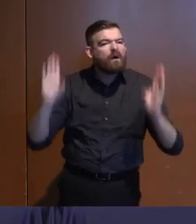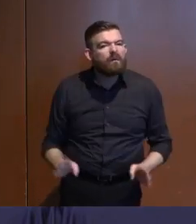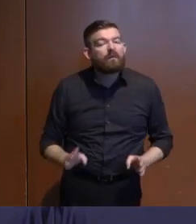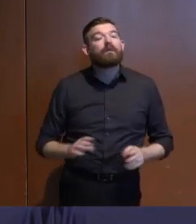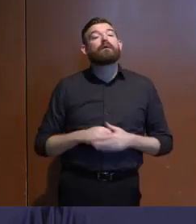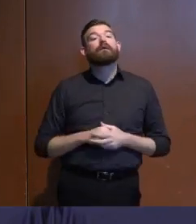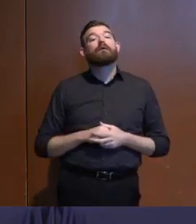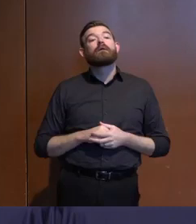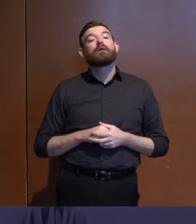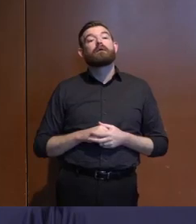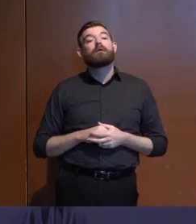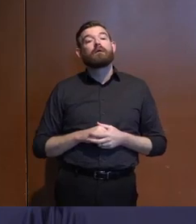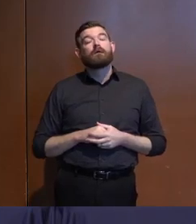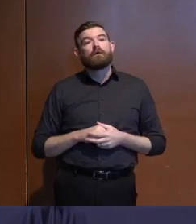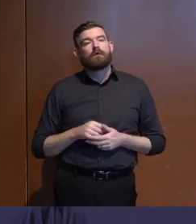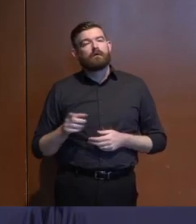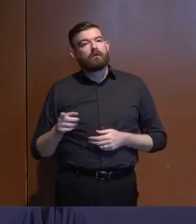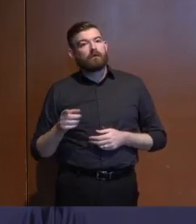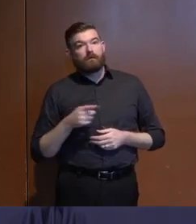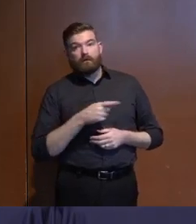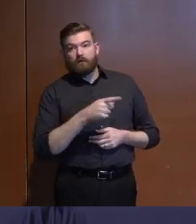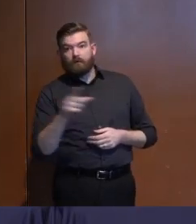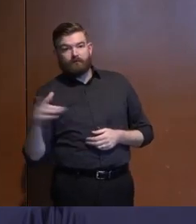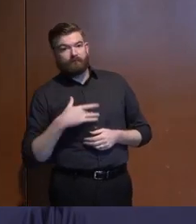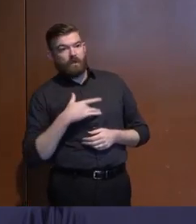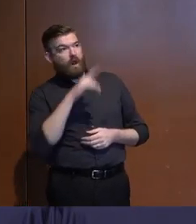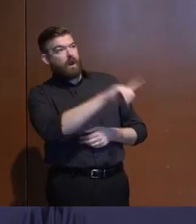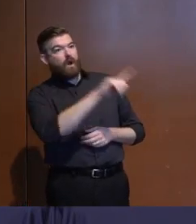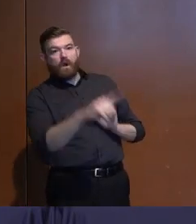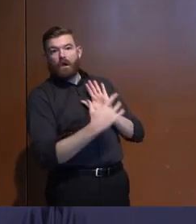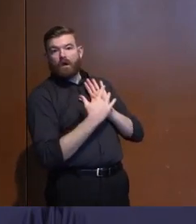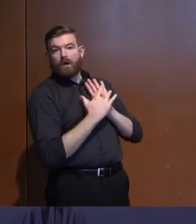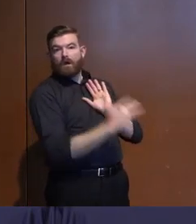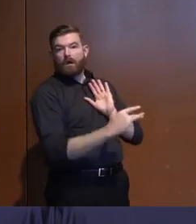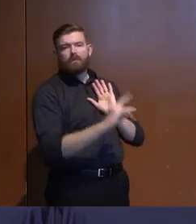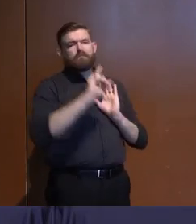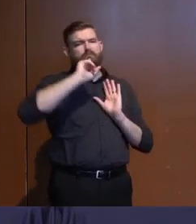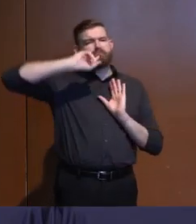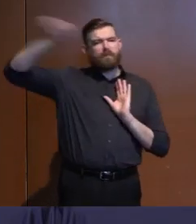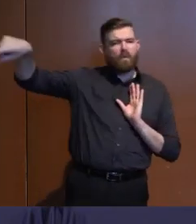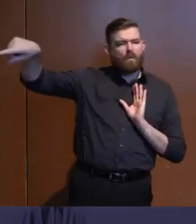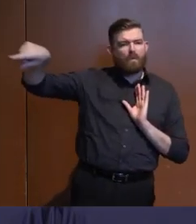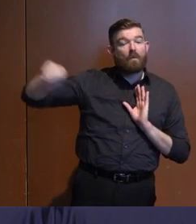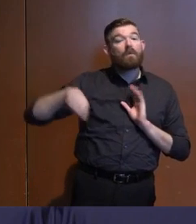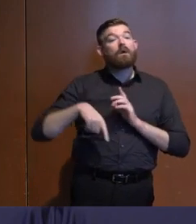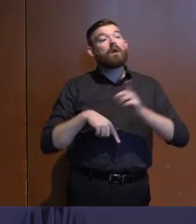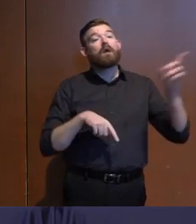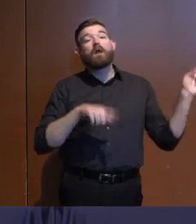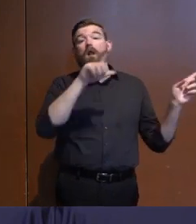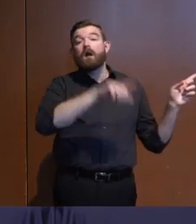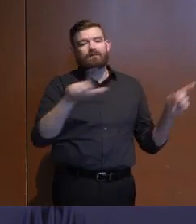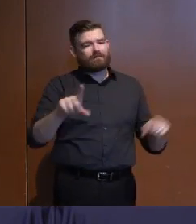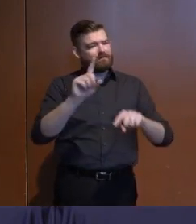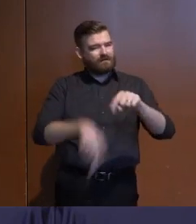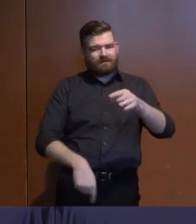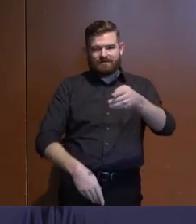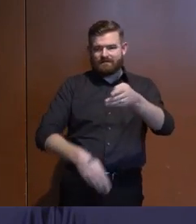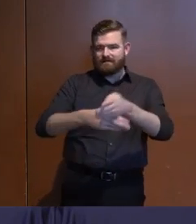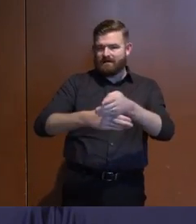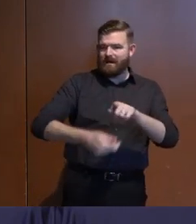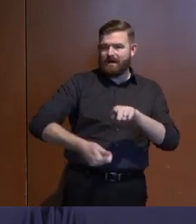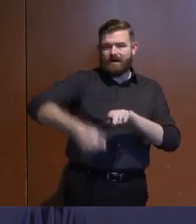clear. Under my executive order, your landlord cannot kick you out of your home during this emergency,